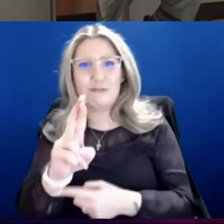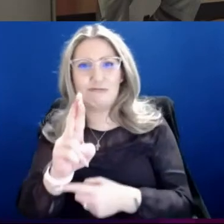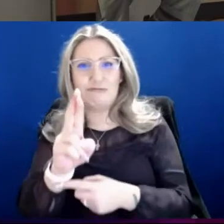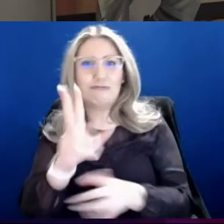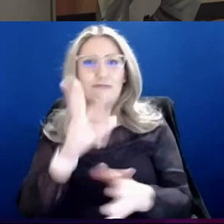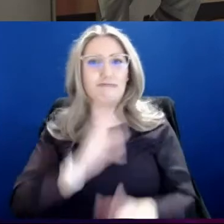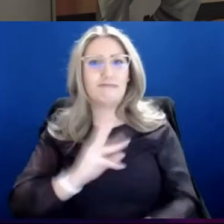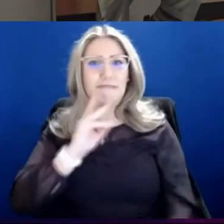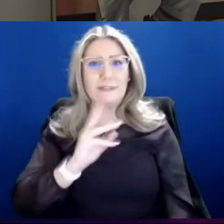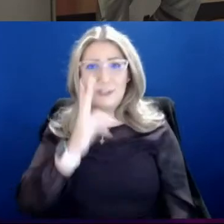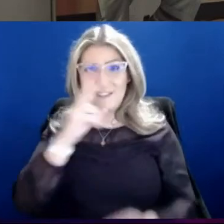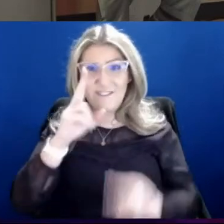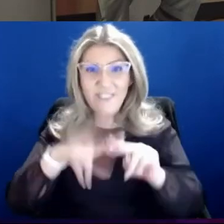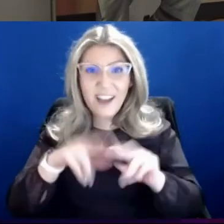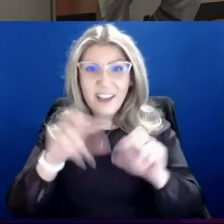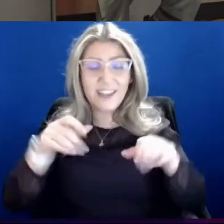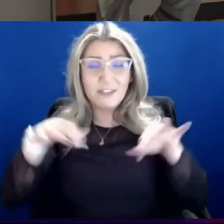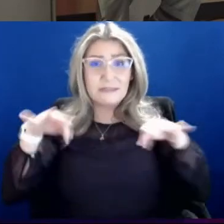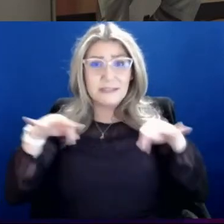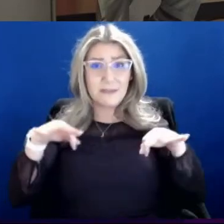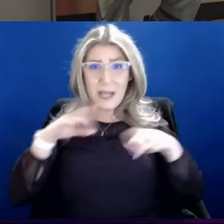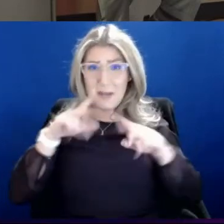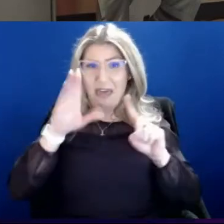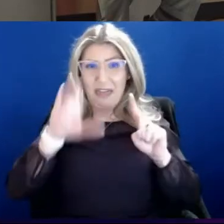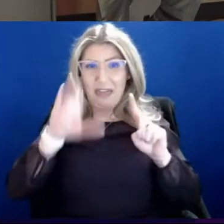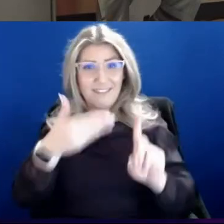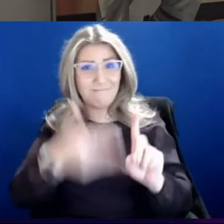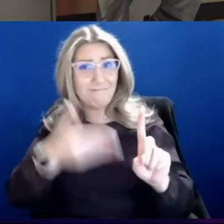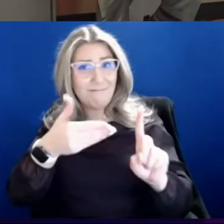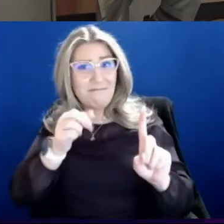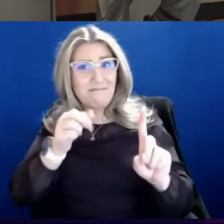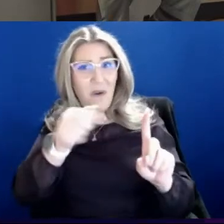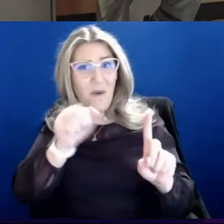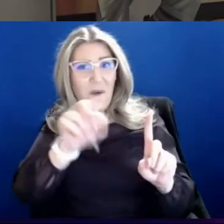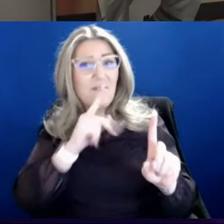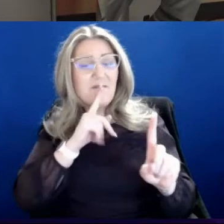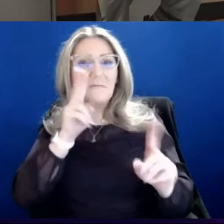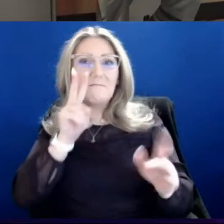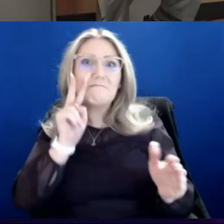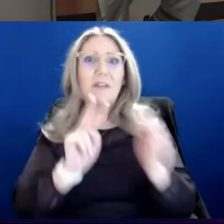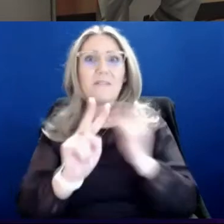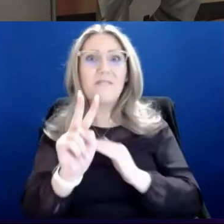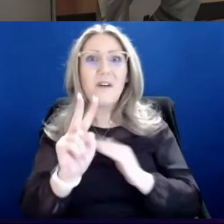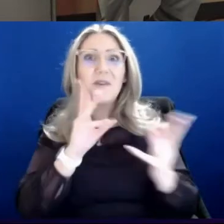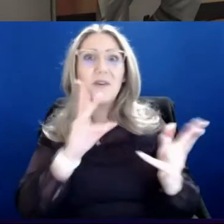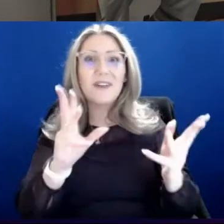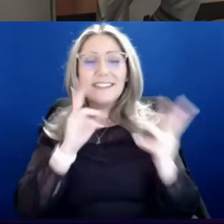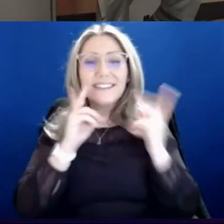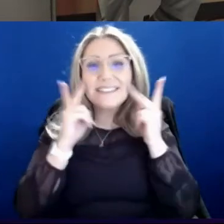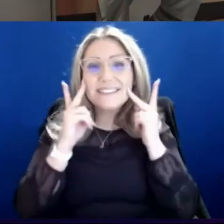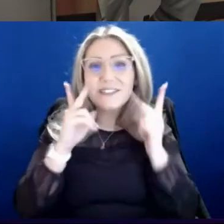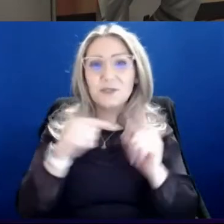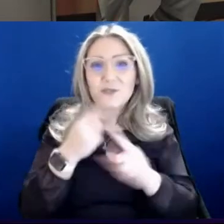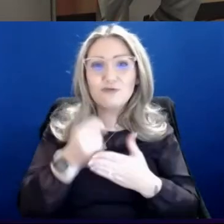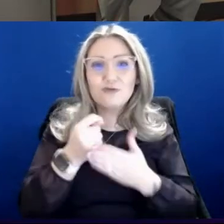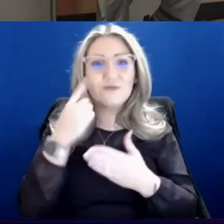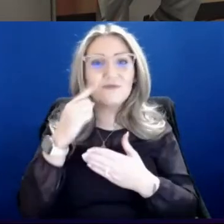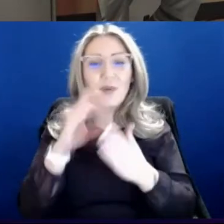explain a little bit about what it is about this guy that makes you actually look forward to seeing him when you're being treated for cancer and a heart